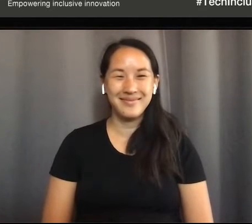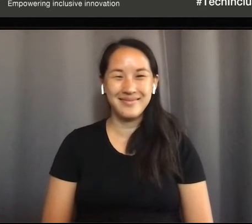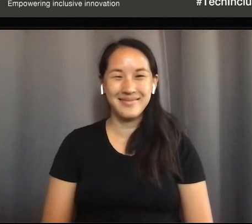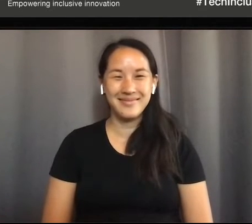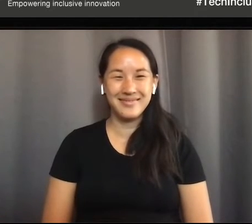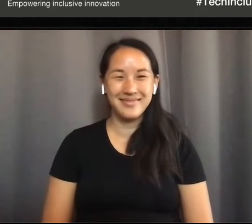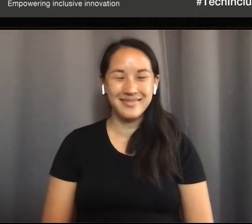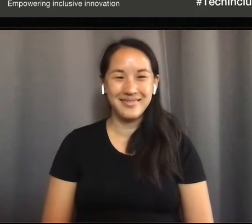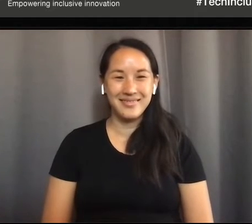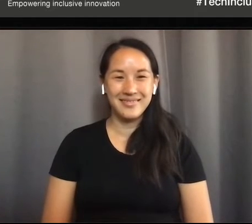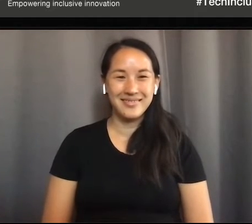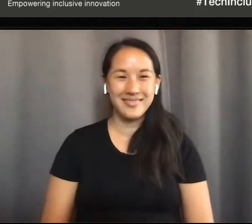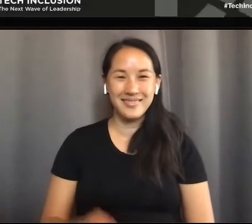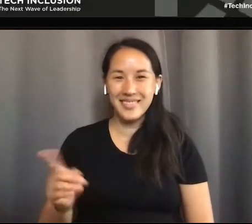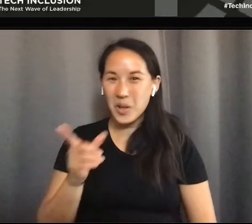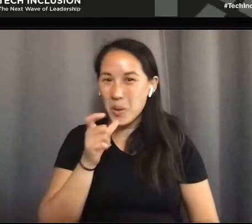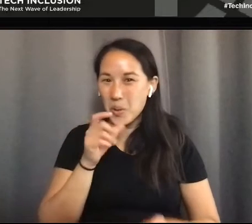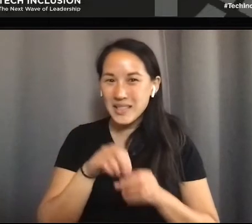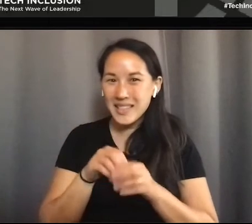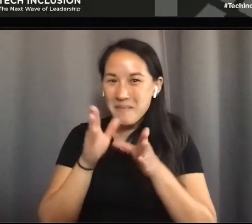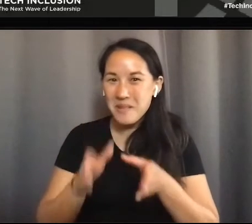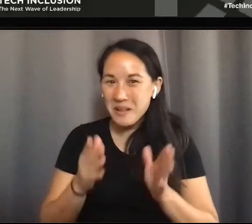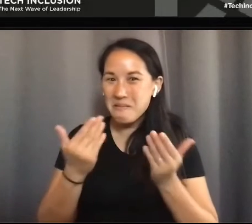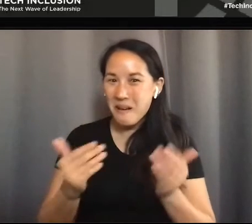It's like, who's in person? It was like, hey, clap,